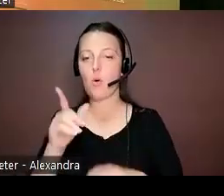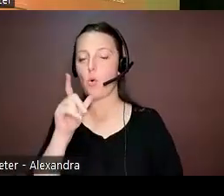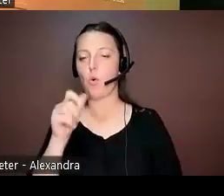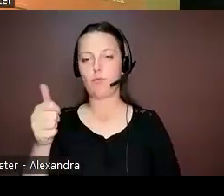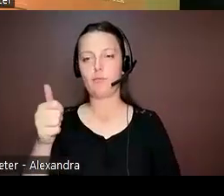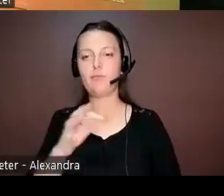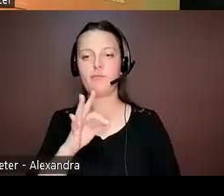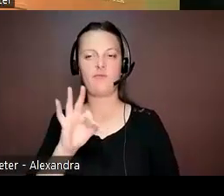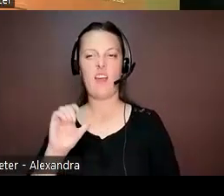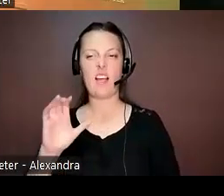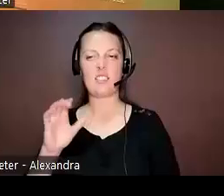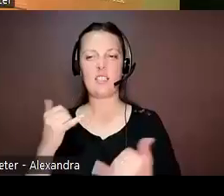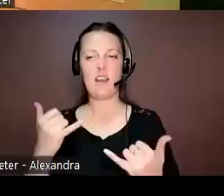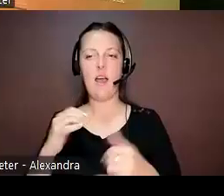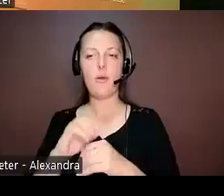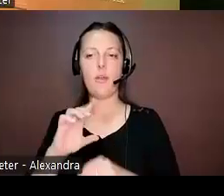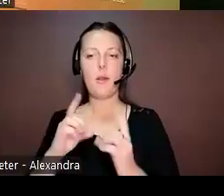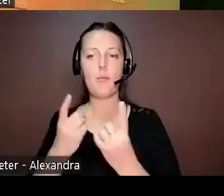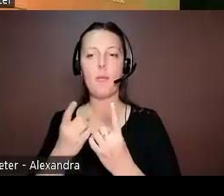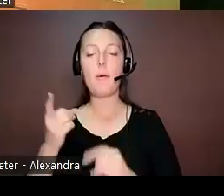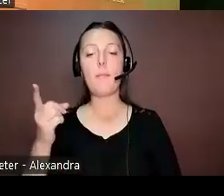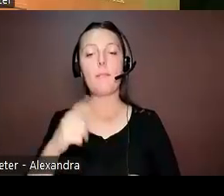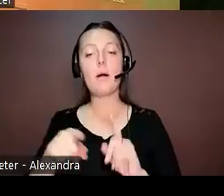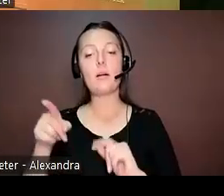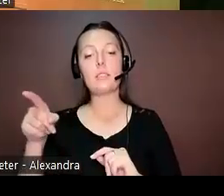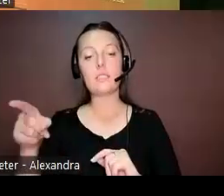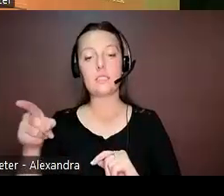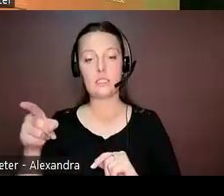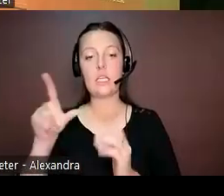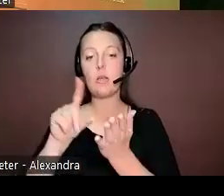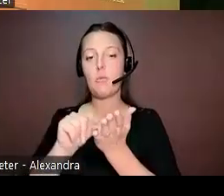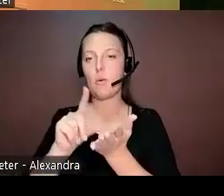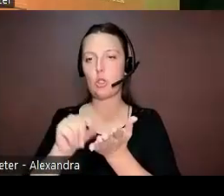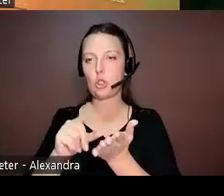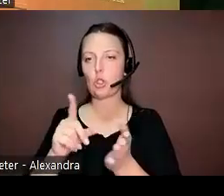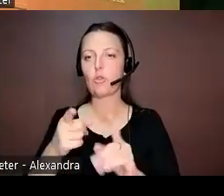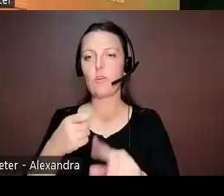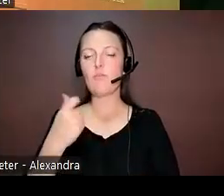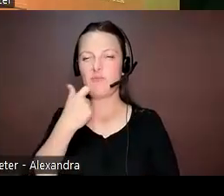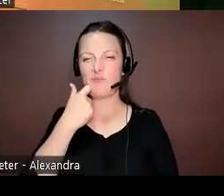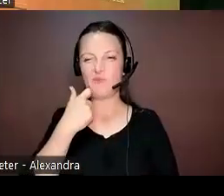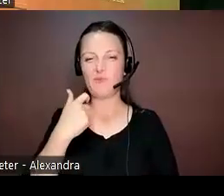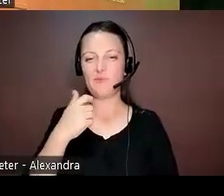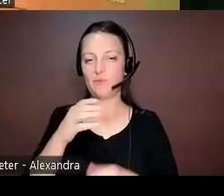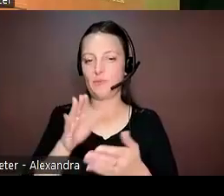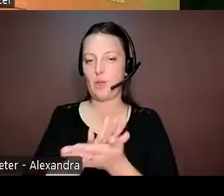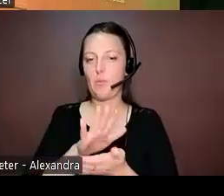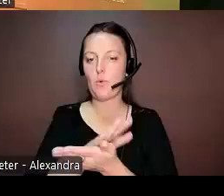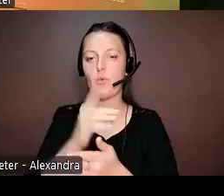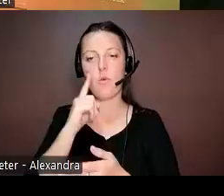the last paper from that particular study that I spoke about when I first arrived here